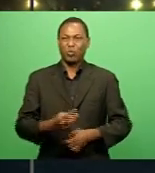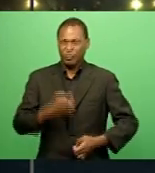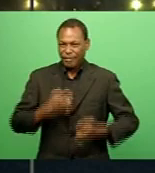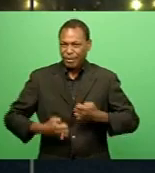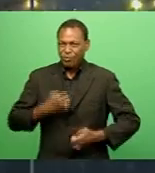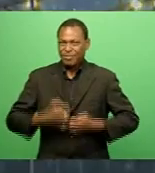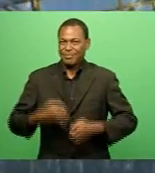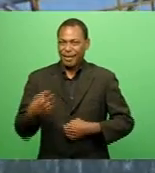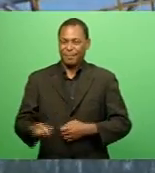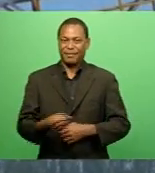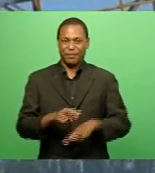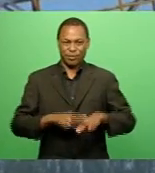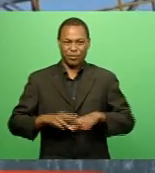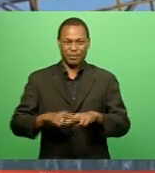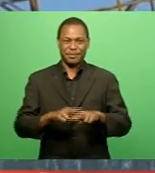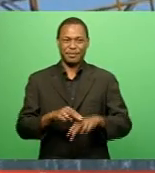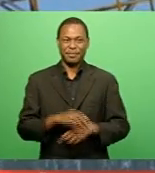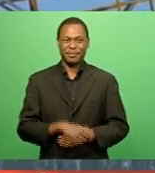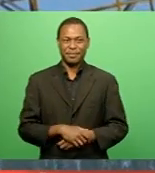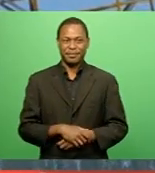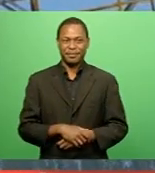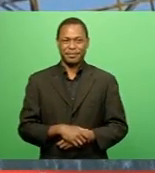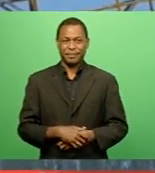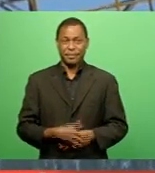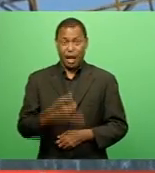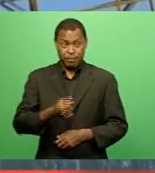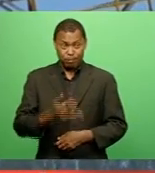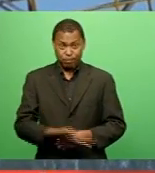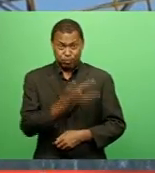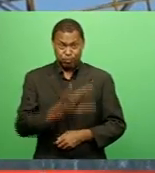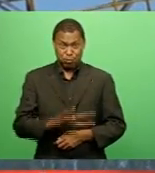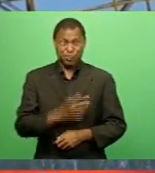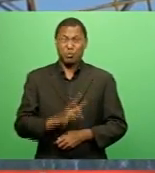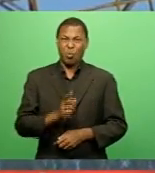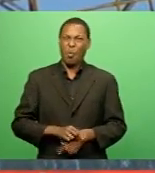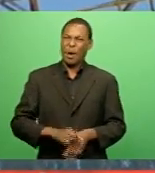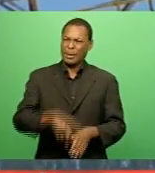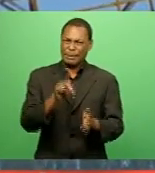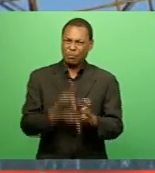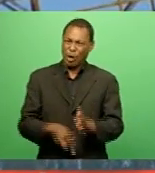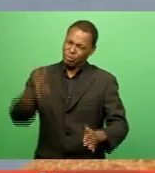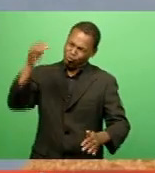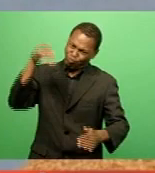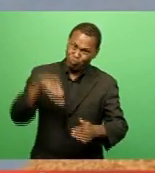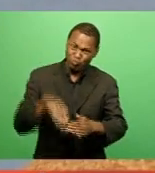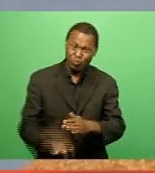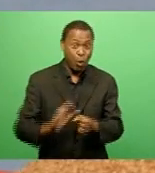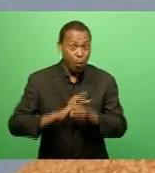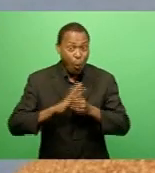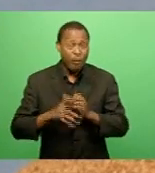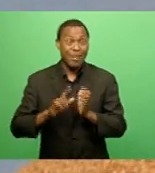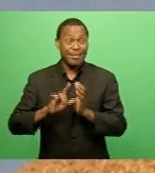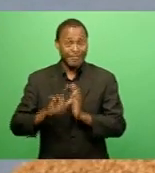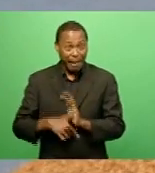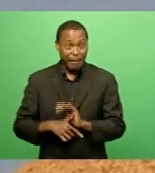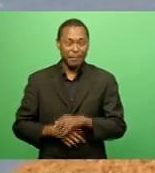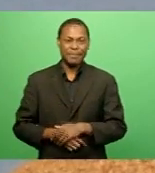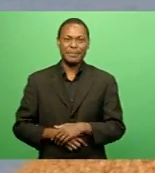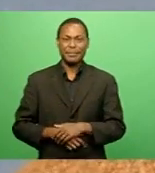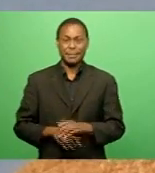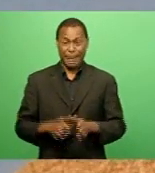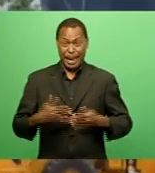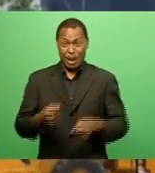more. Despite a wood chip price taking a plummet following the COVID-19 crisis, Fiji Pine Group of companies